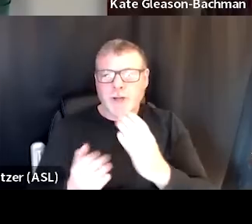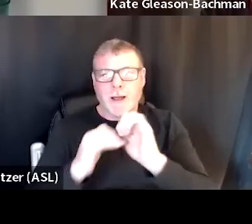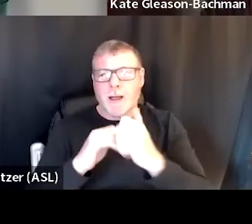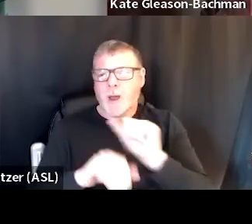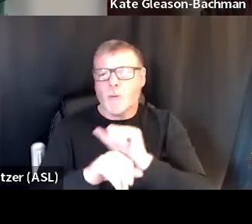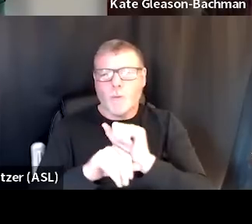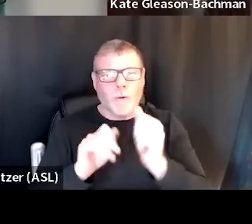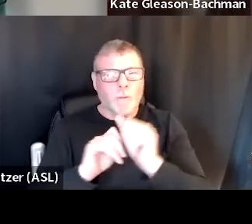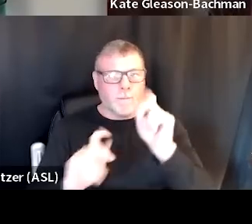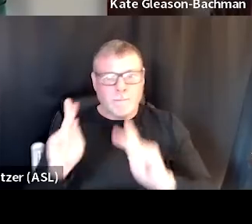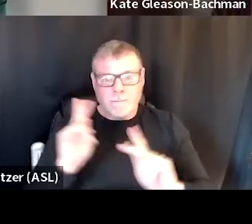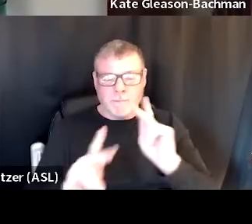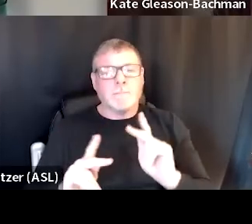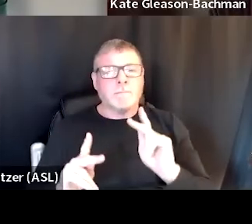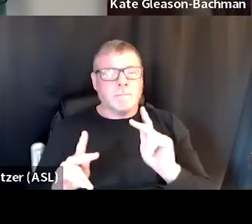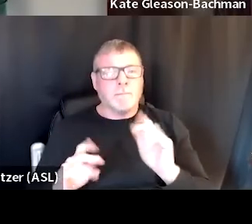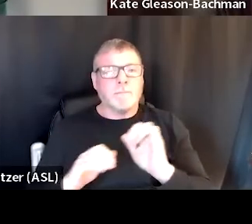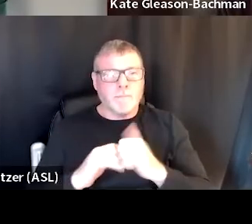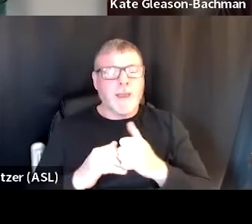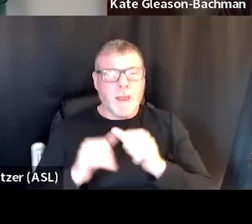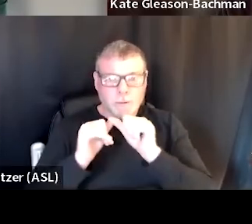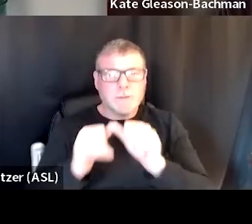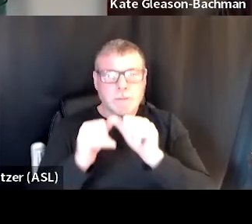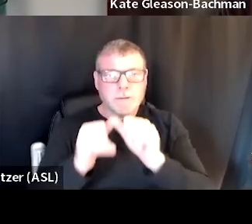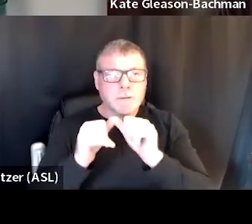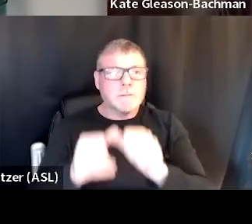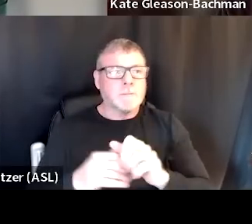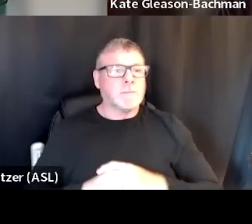with people in the face of kind of getting moved on again and again?